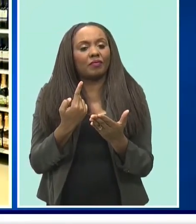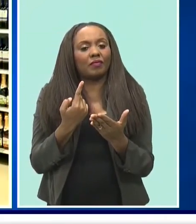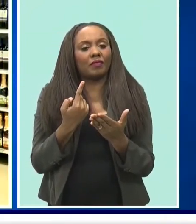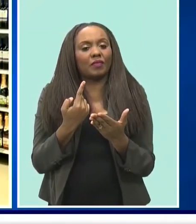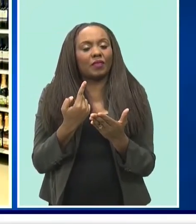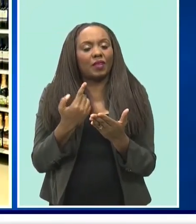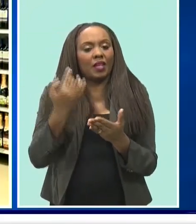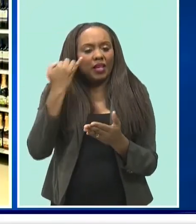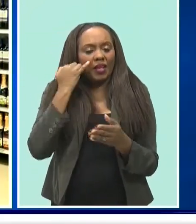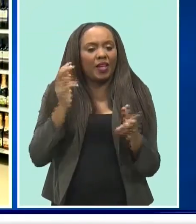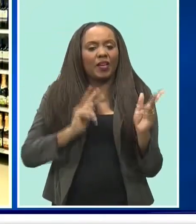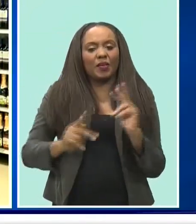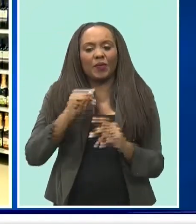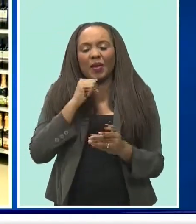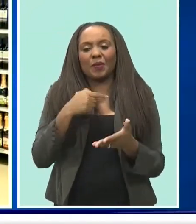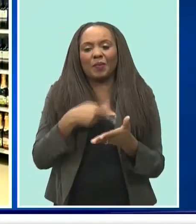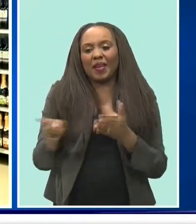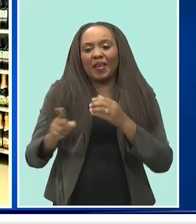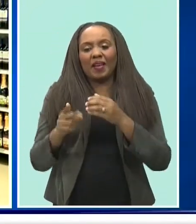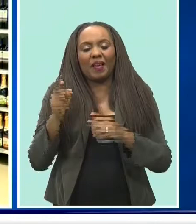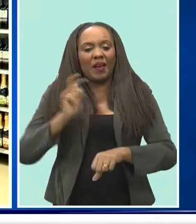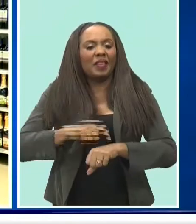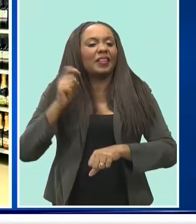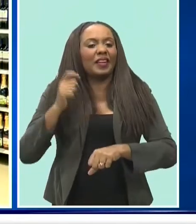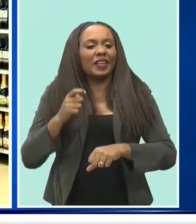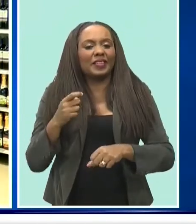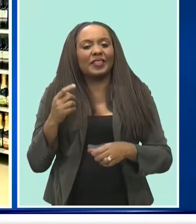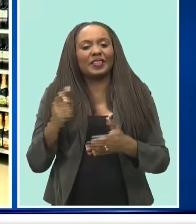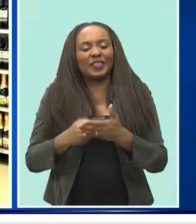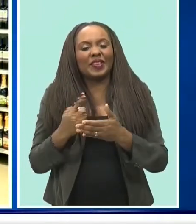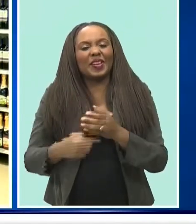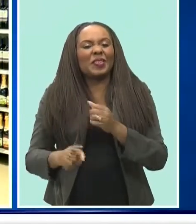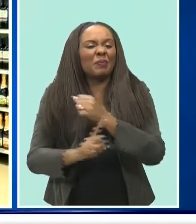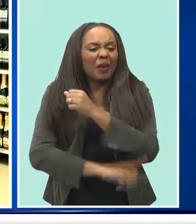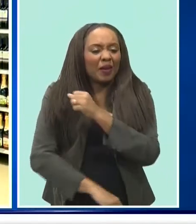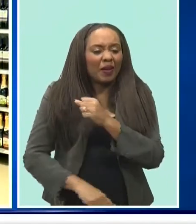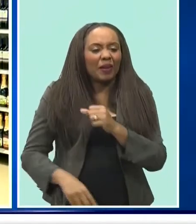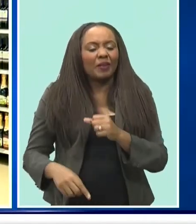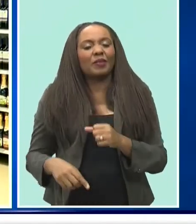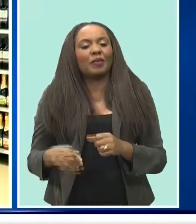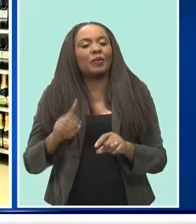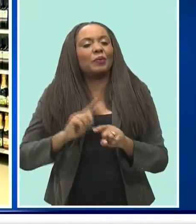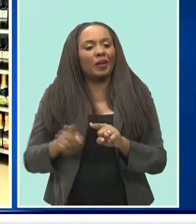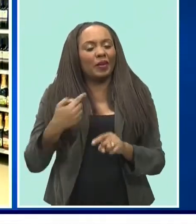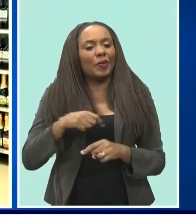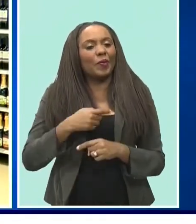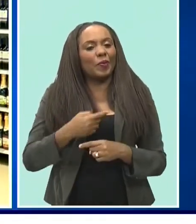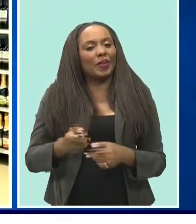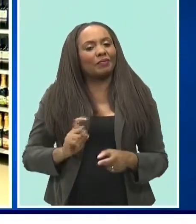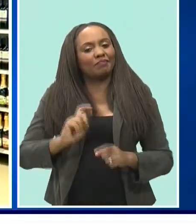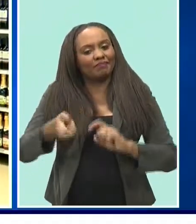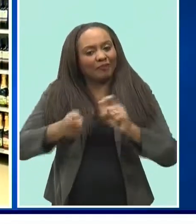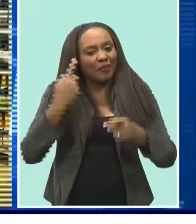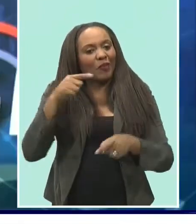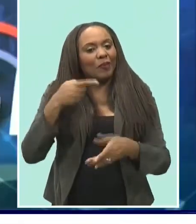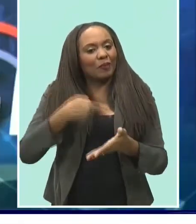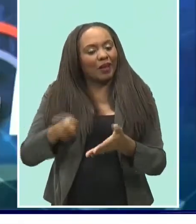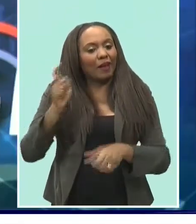doing things on time. On this occasion, we are rewarding persons for coming out early and paying their bills on time, and that's a positive